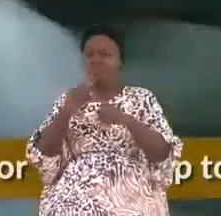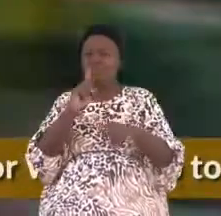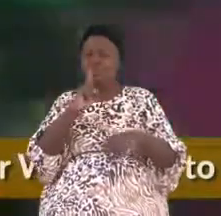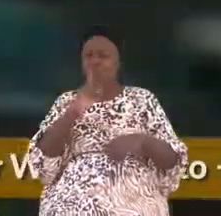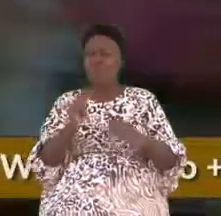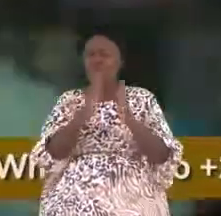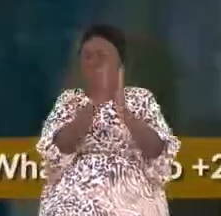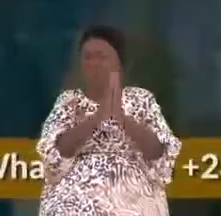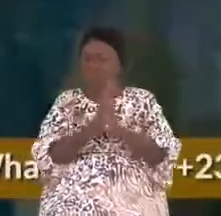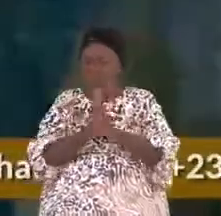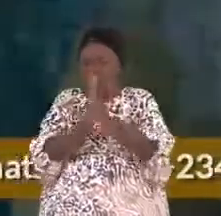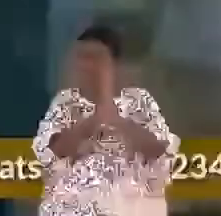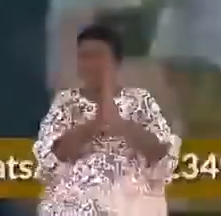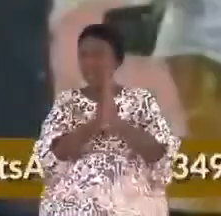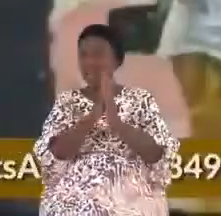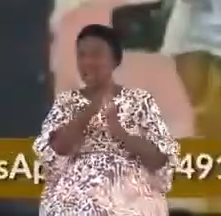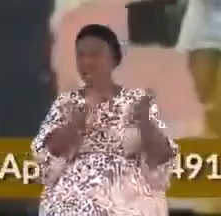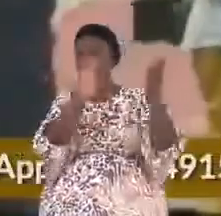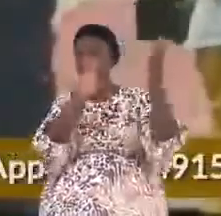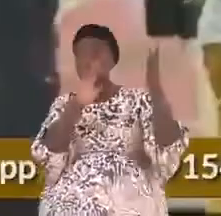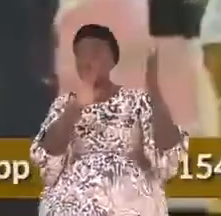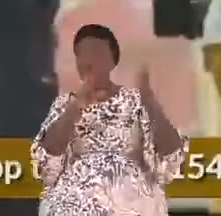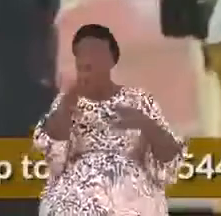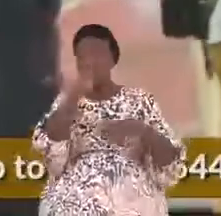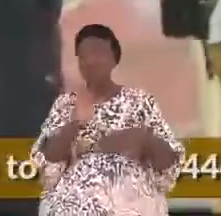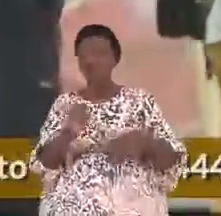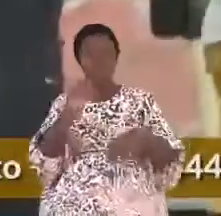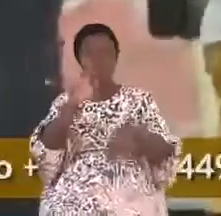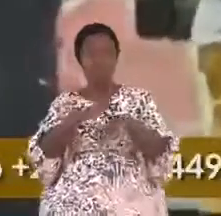segment so we can see you